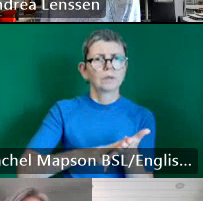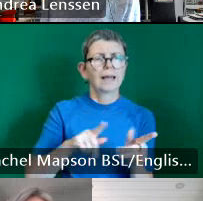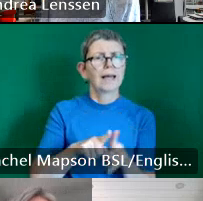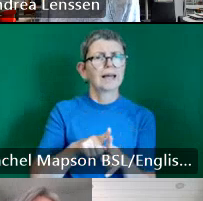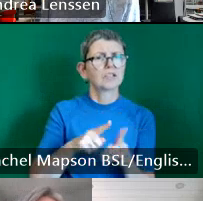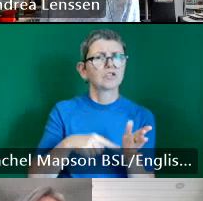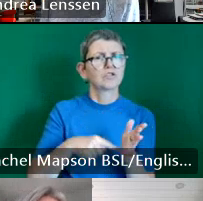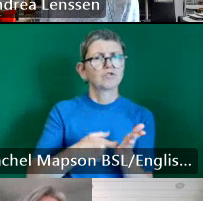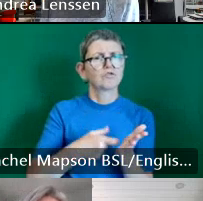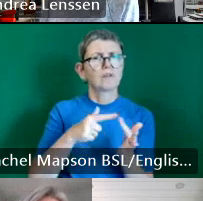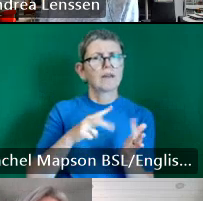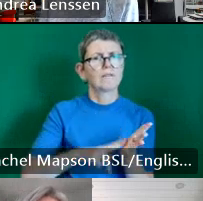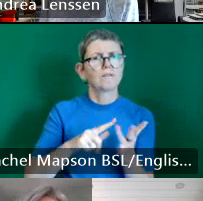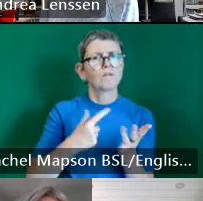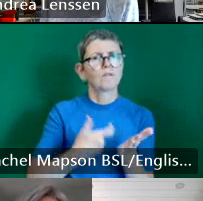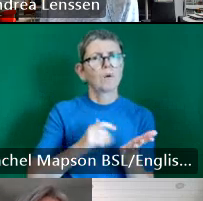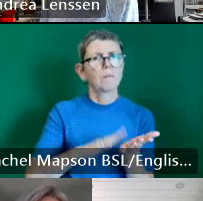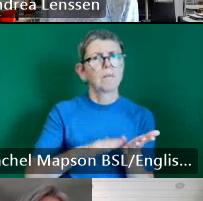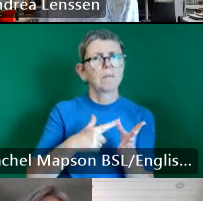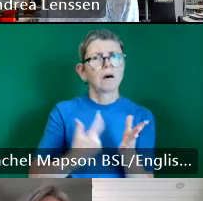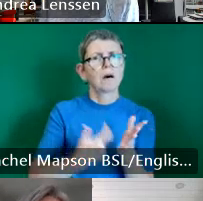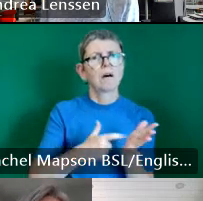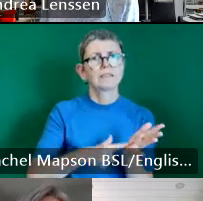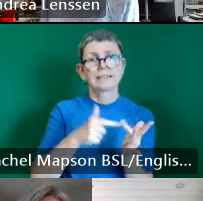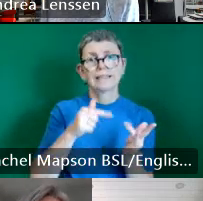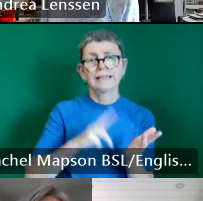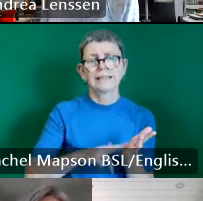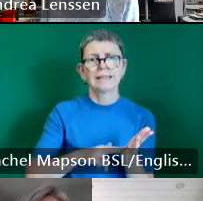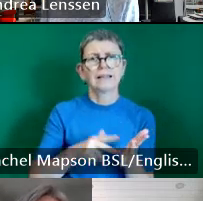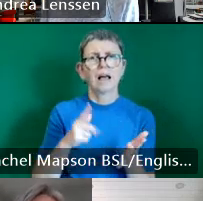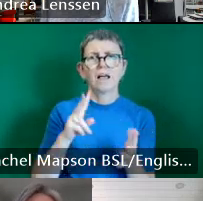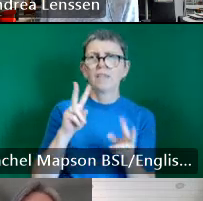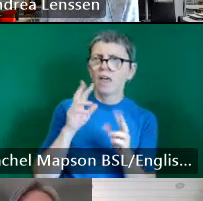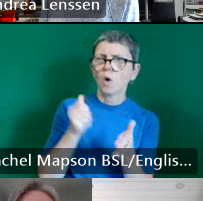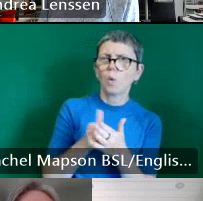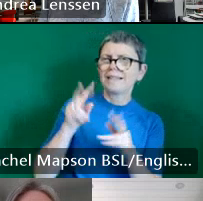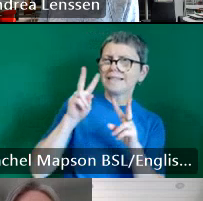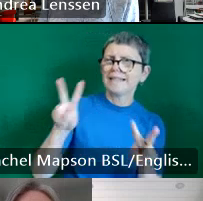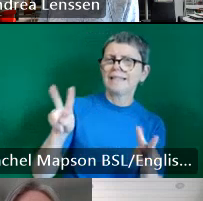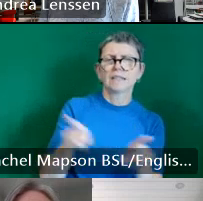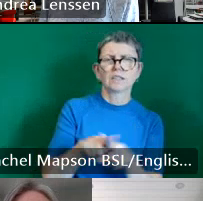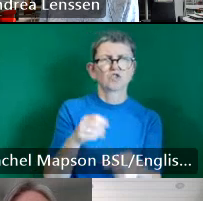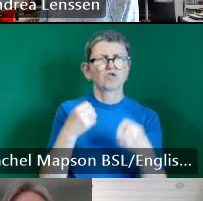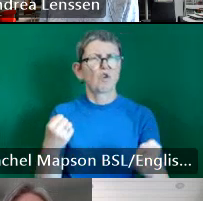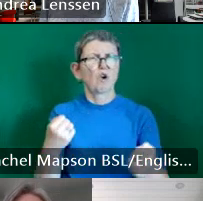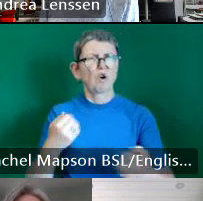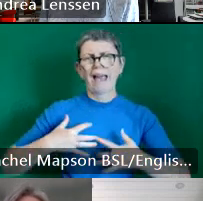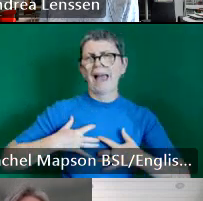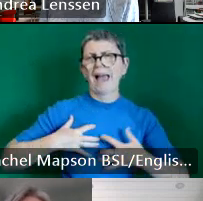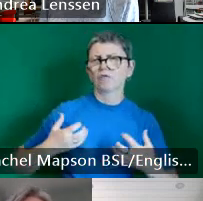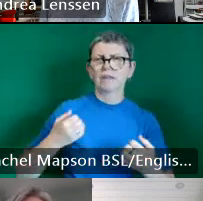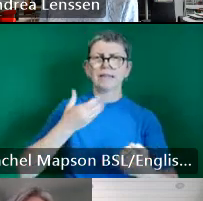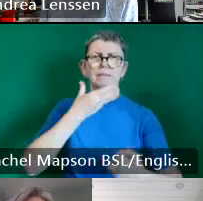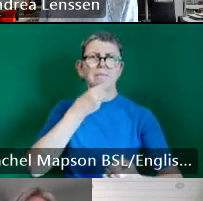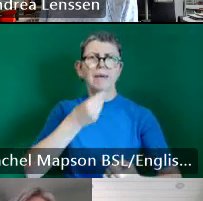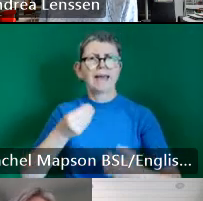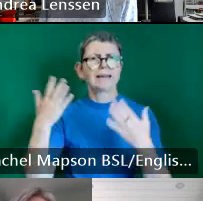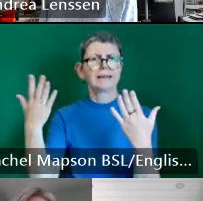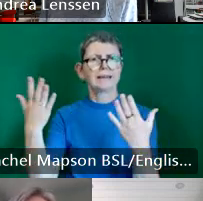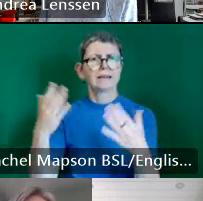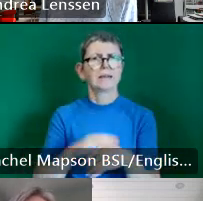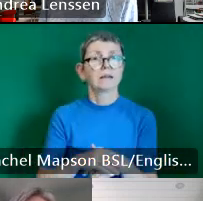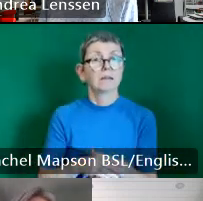superhuman strength, right? They're always like stereotyped as being very strong or angry in some sort. Think about the case of Ahmed,